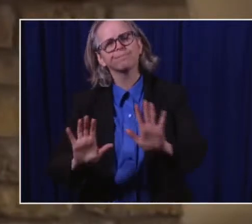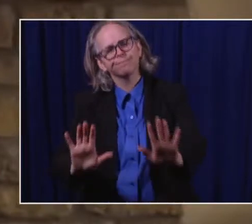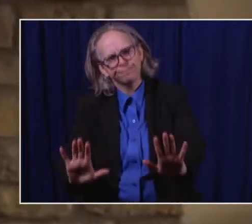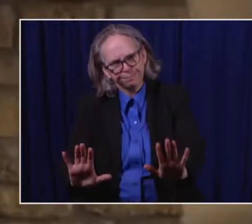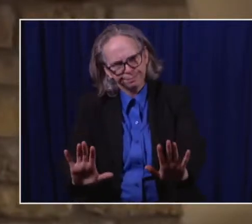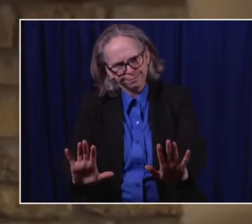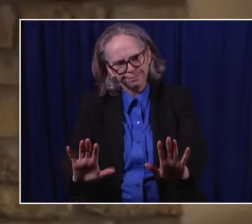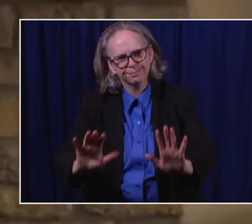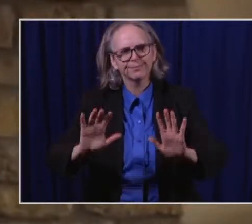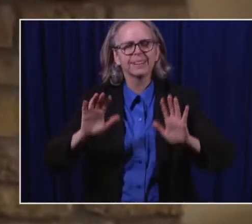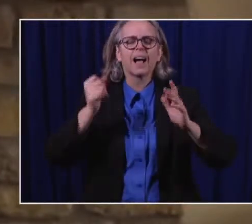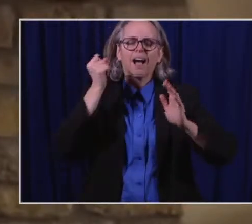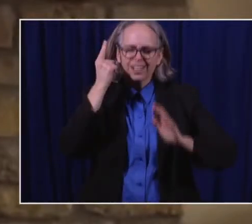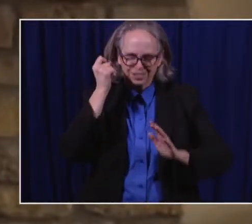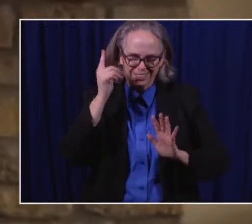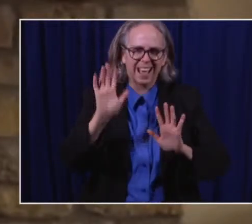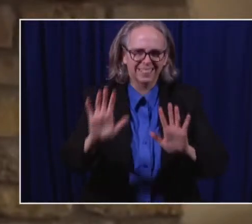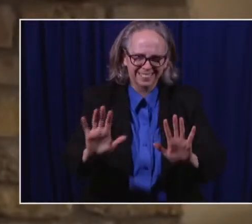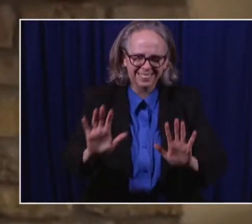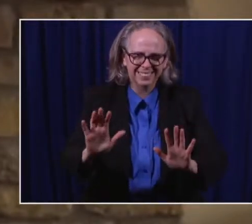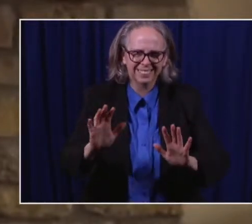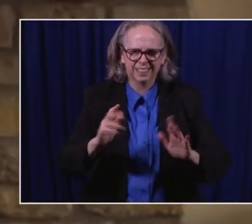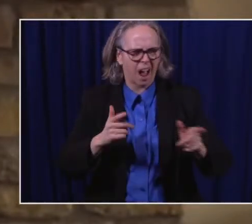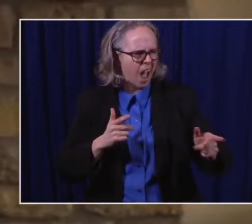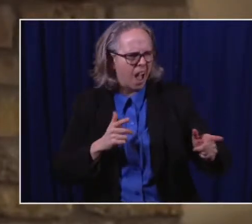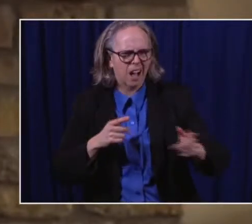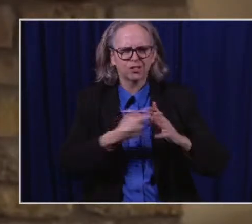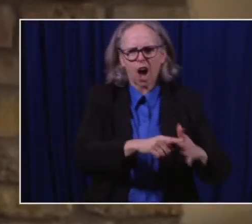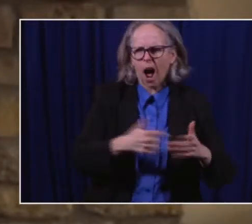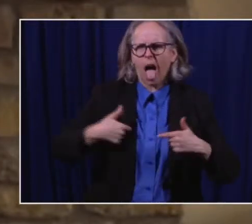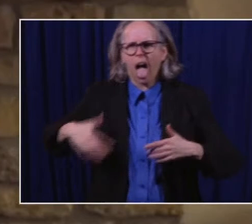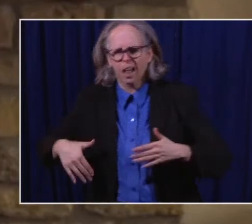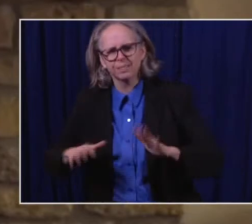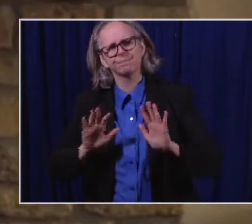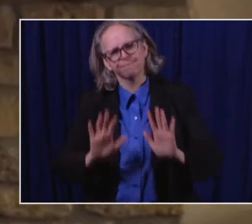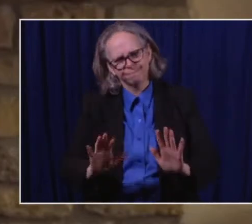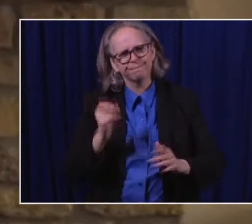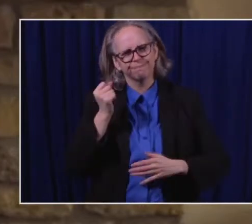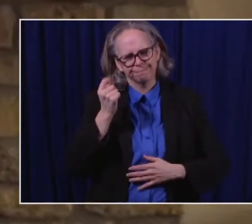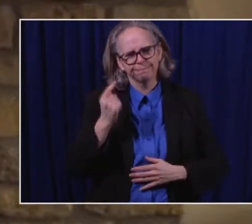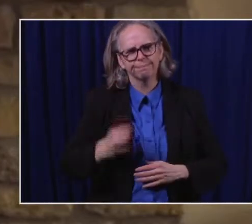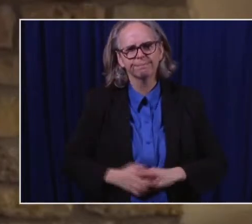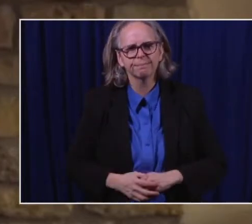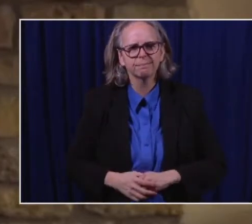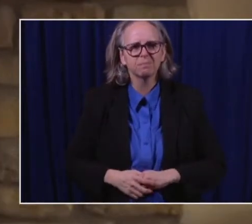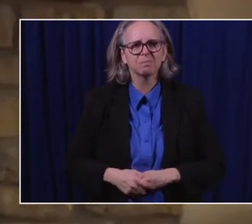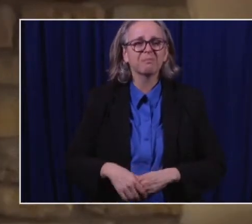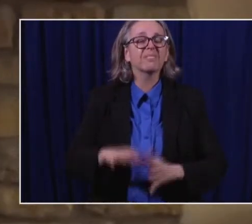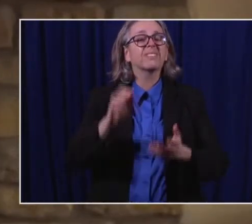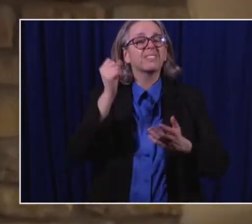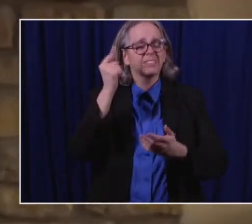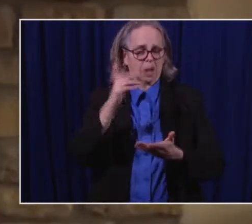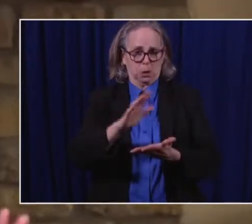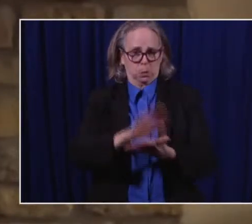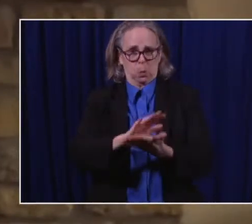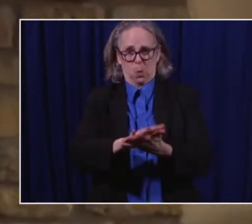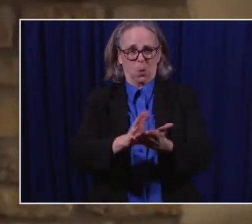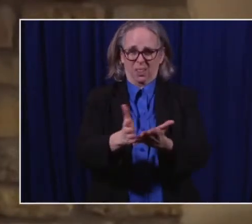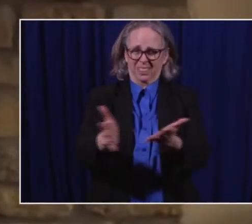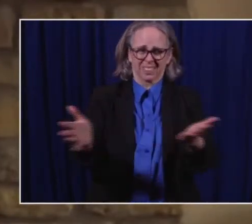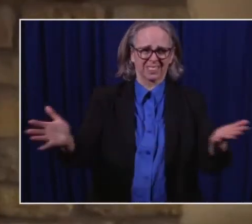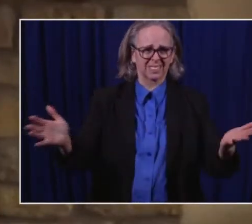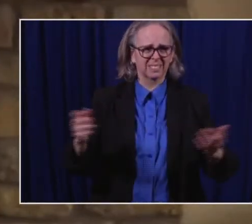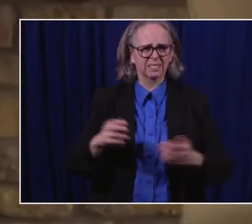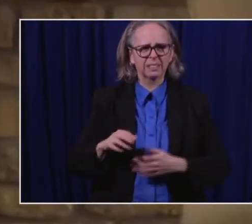But what I just say is that the schools and school personnel are really being put at the front of